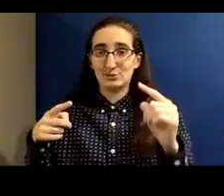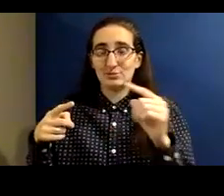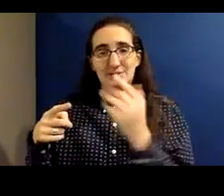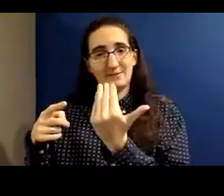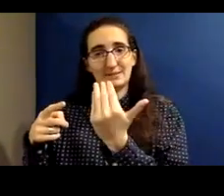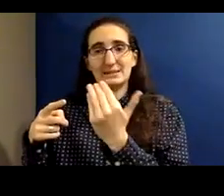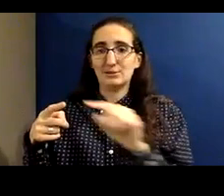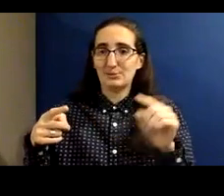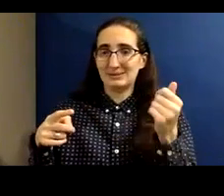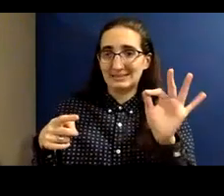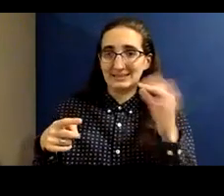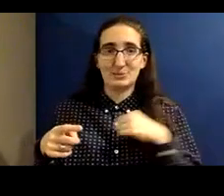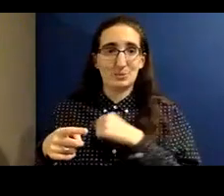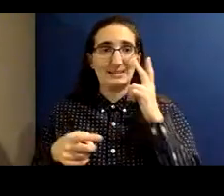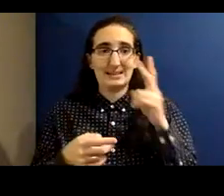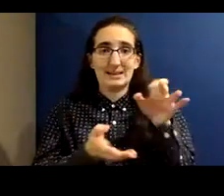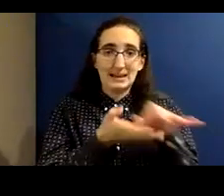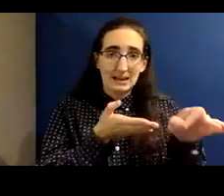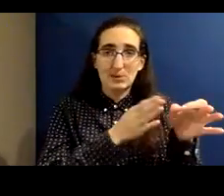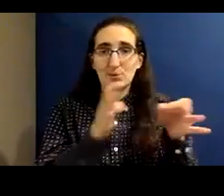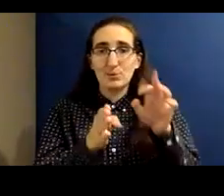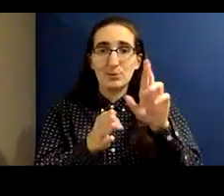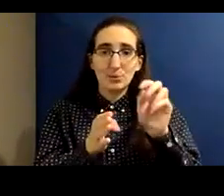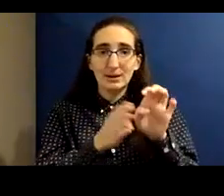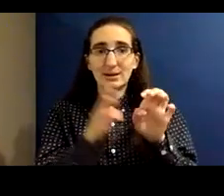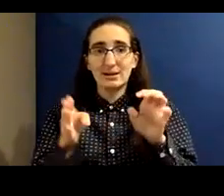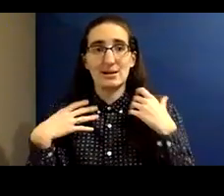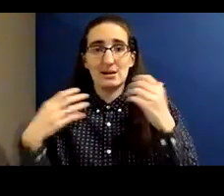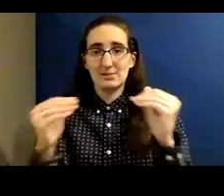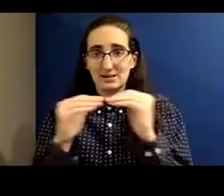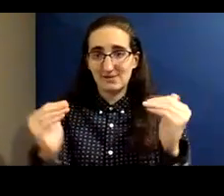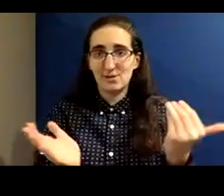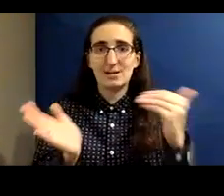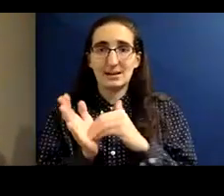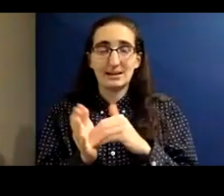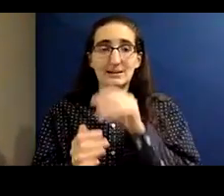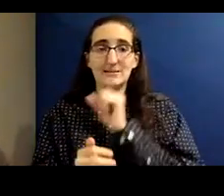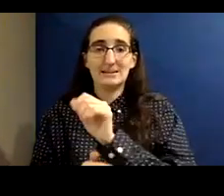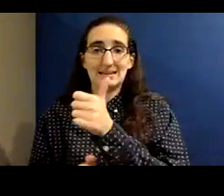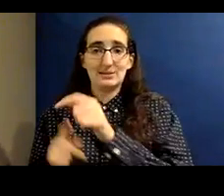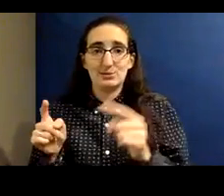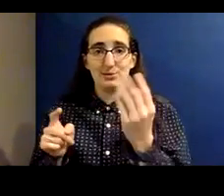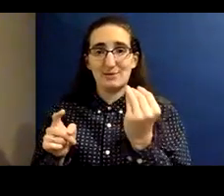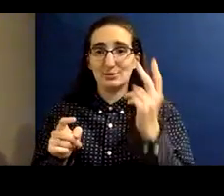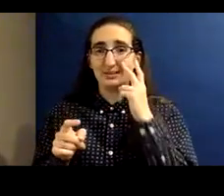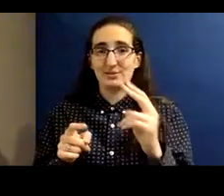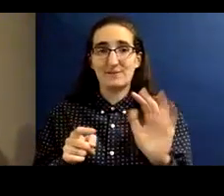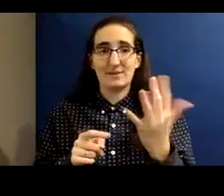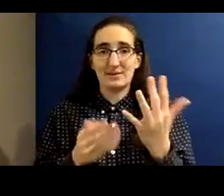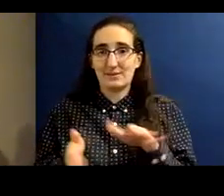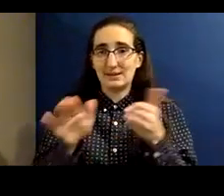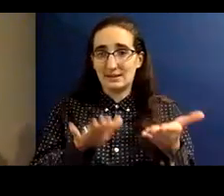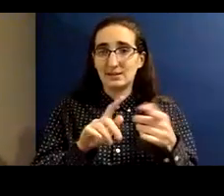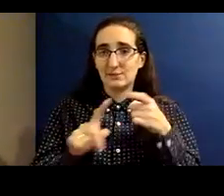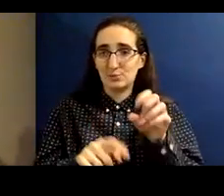see the counts, the rates, and the confidence levels. Again, for 10 to 14, we saw 5 deaths by